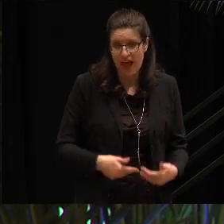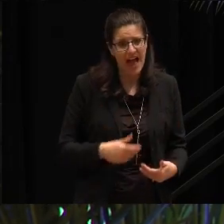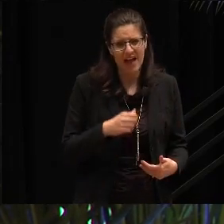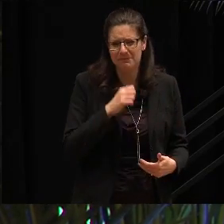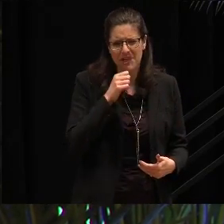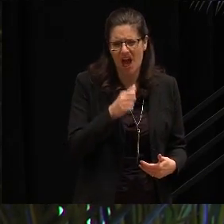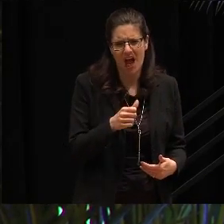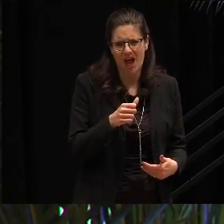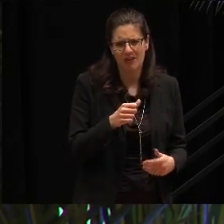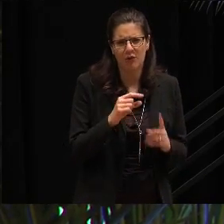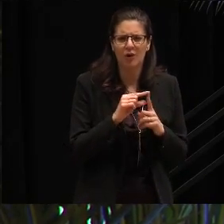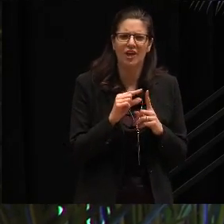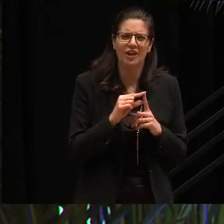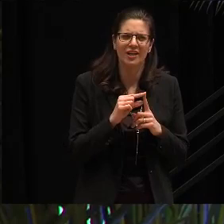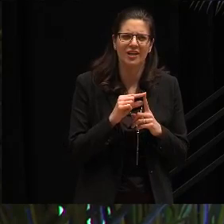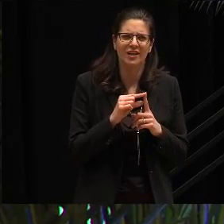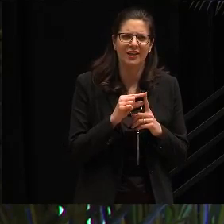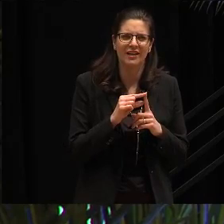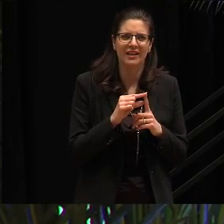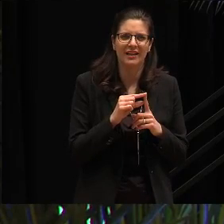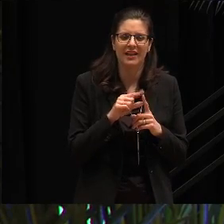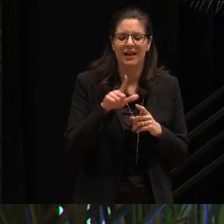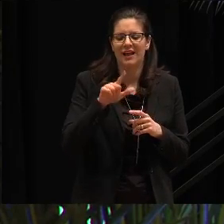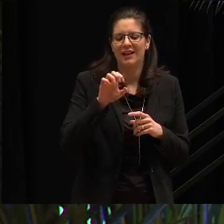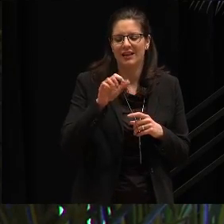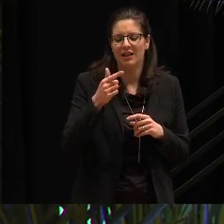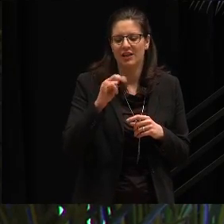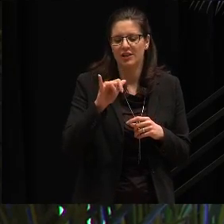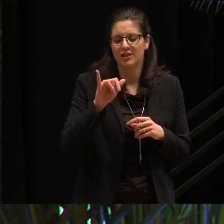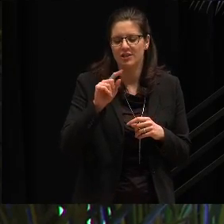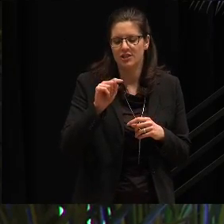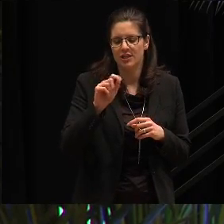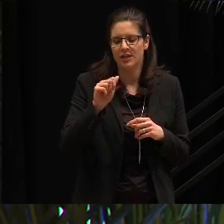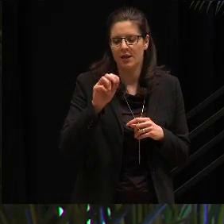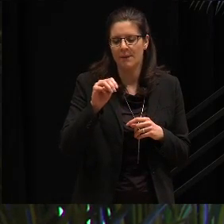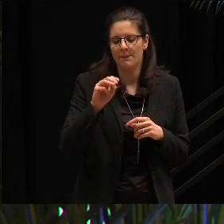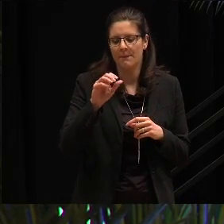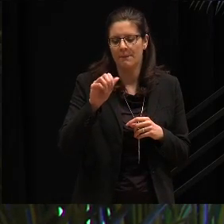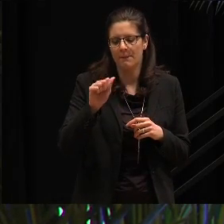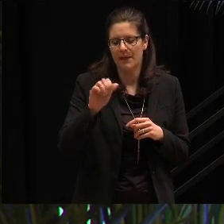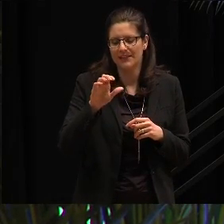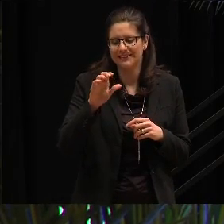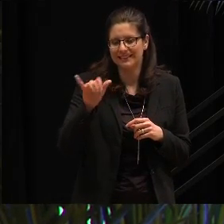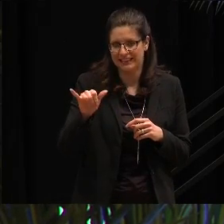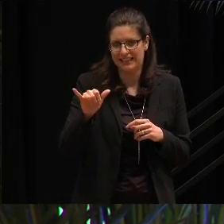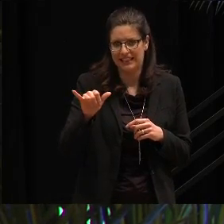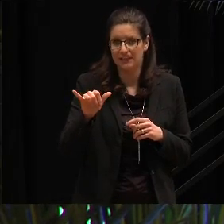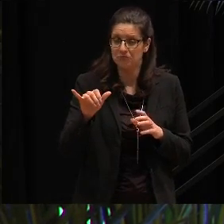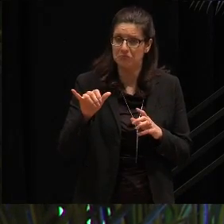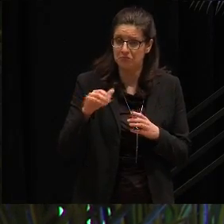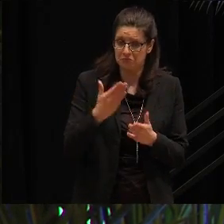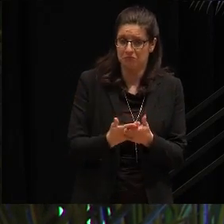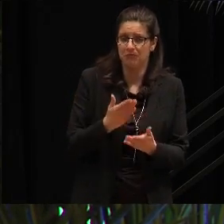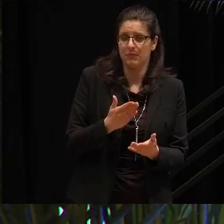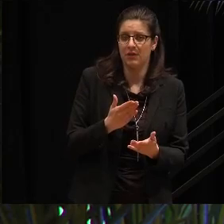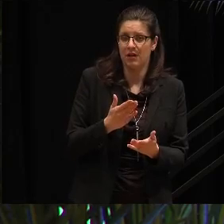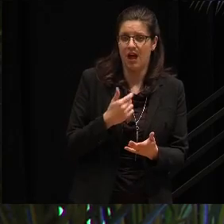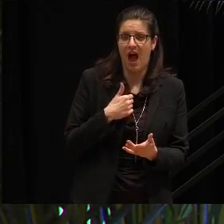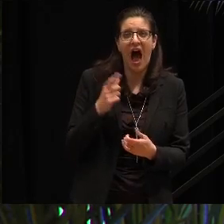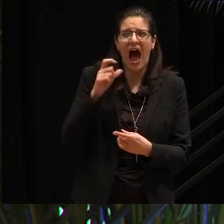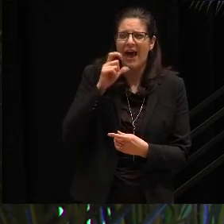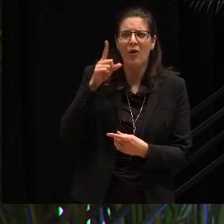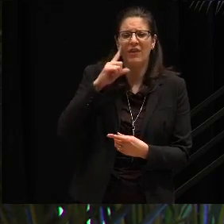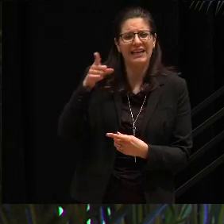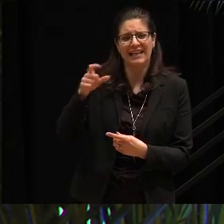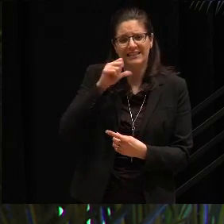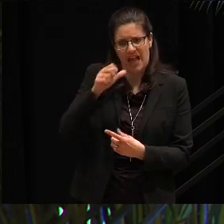the question of legitimacy was thrown around earlier, and I am not someone who believes the president is illegitimate.